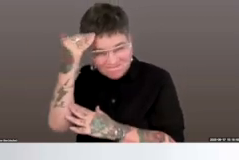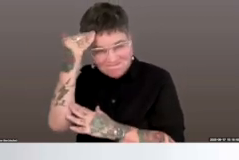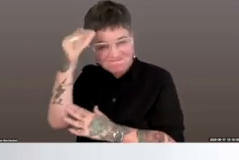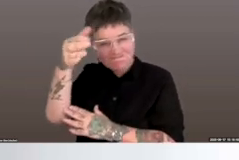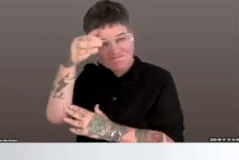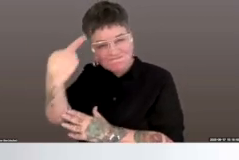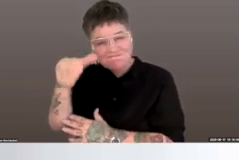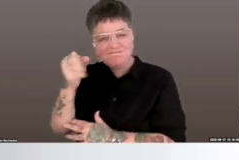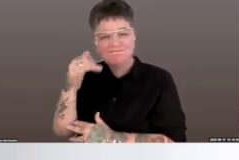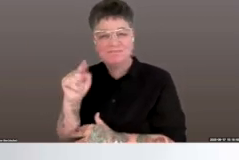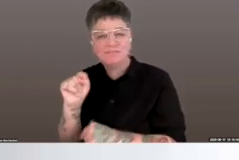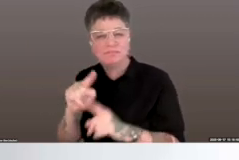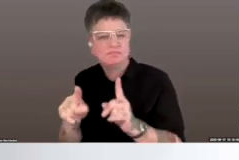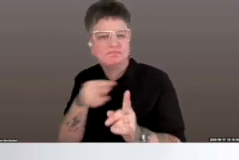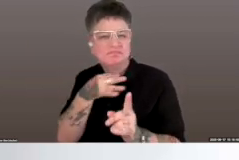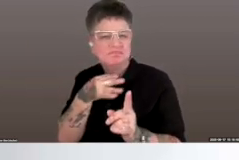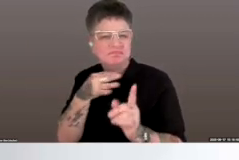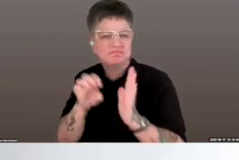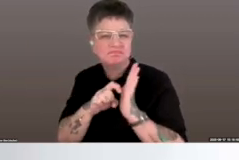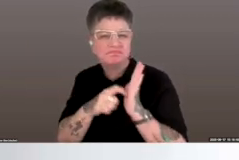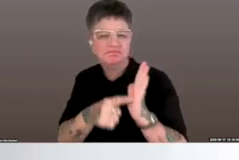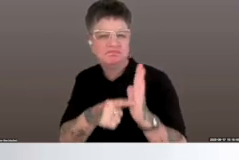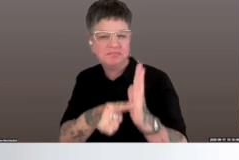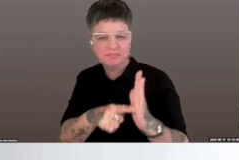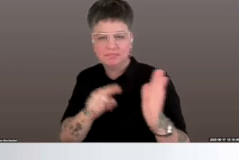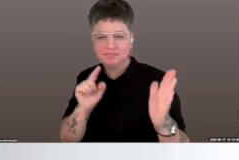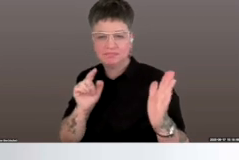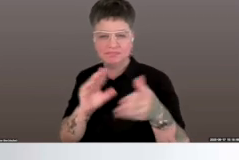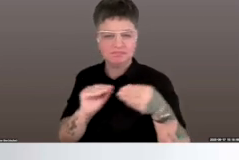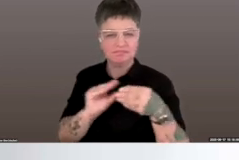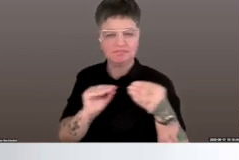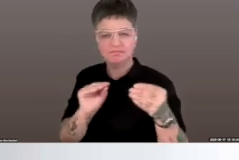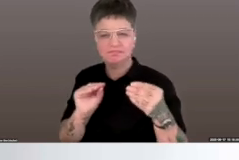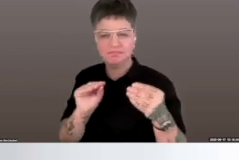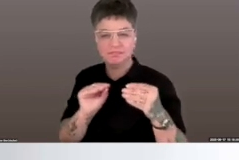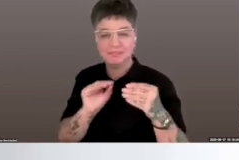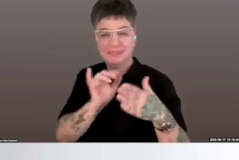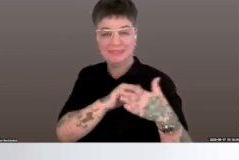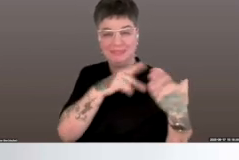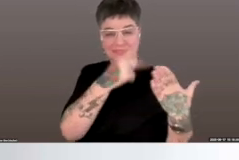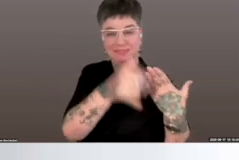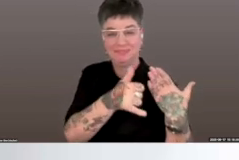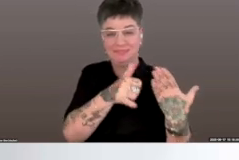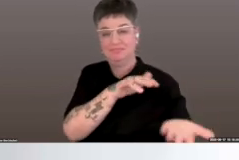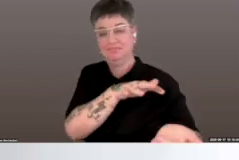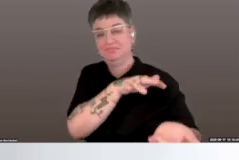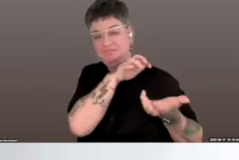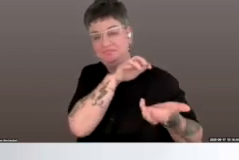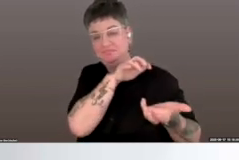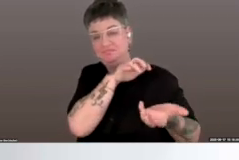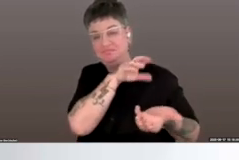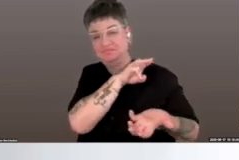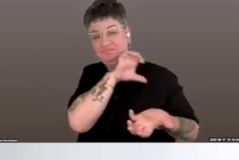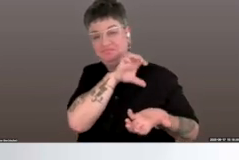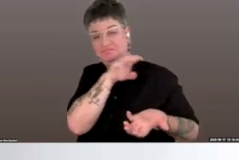more anecdotally why this program kind of receives or has received $600 million to